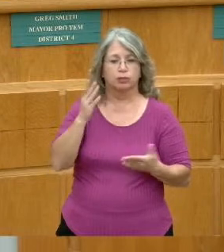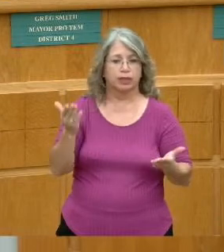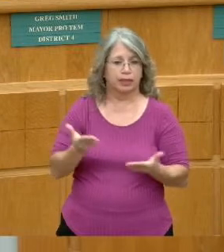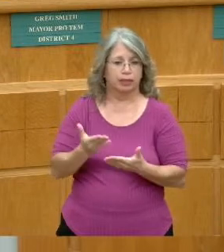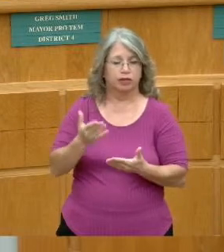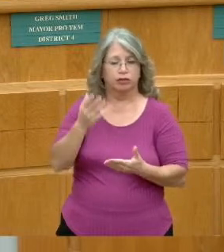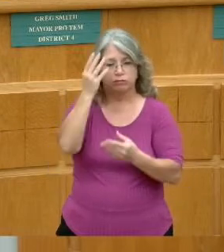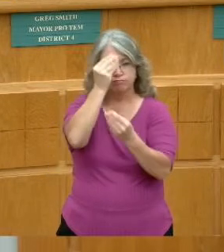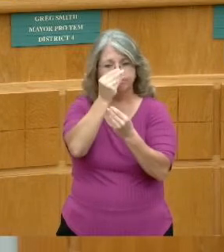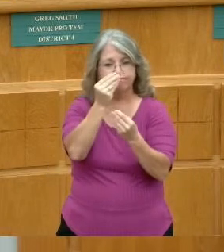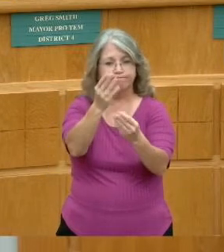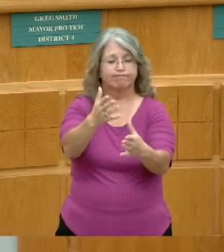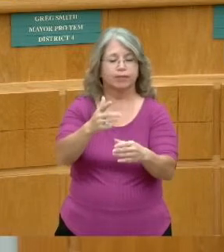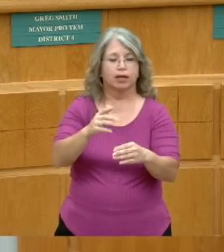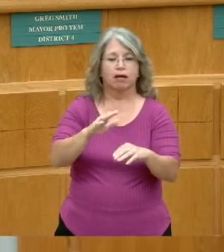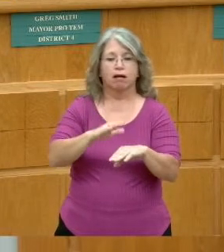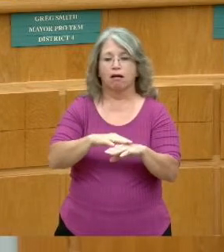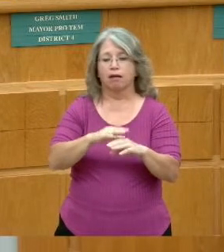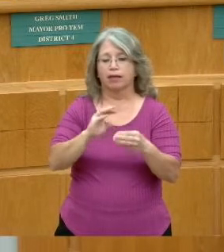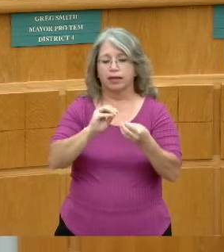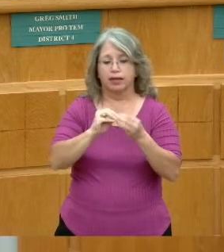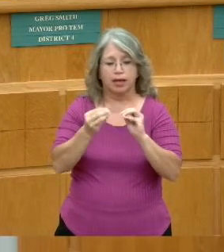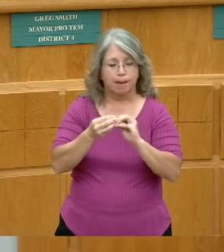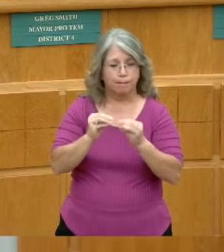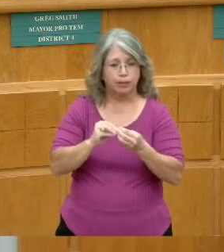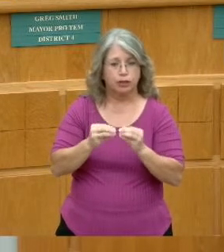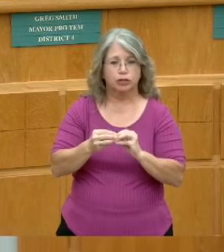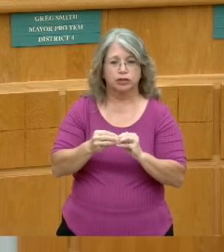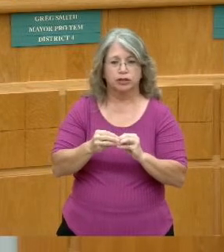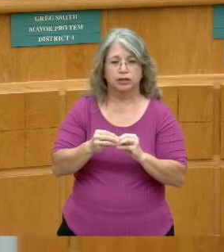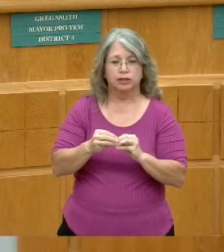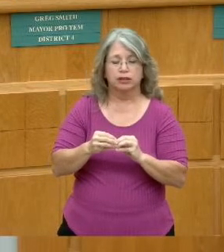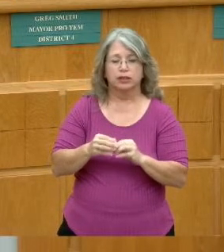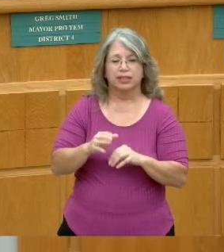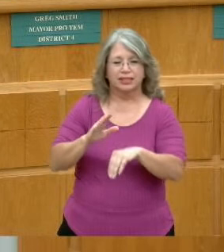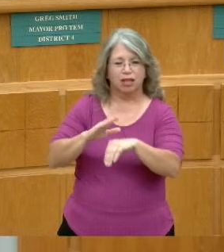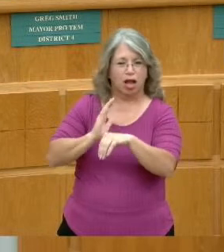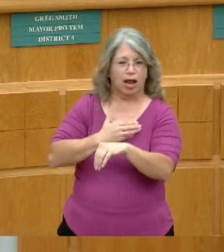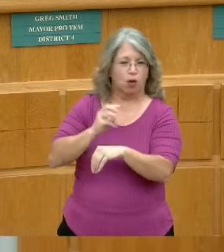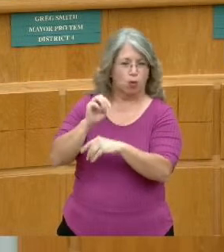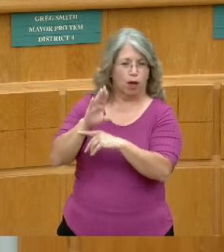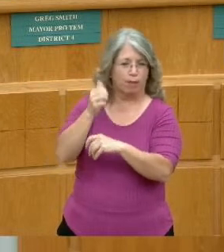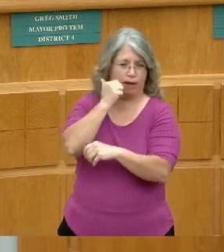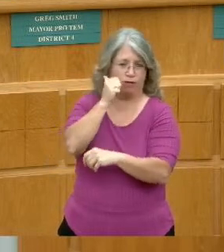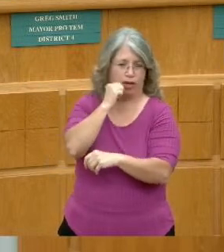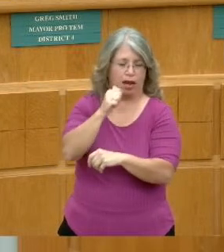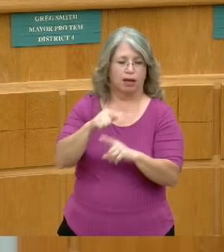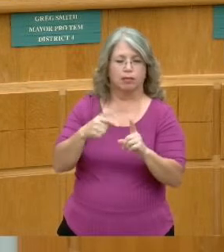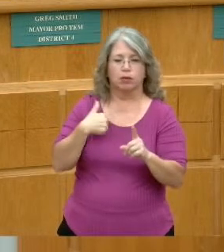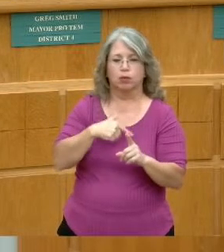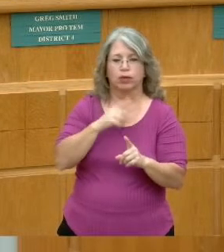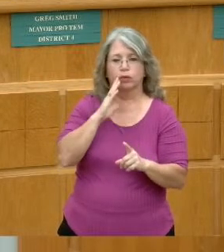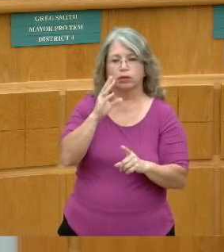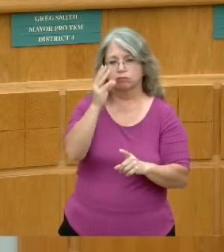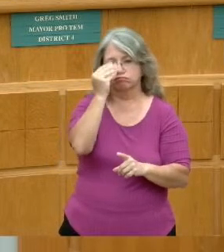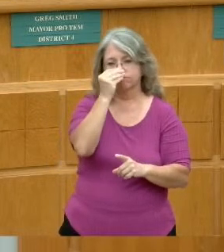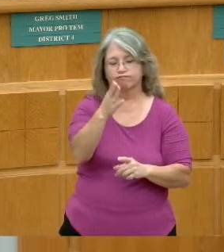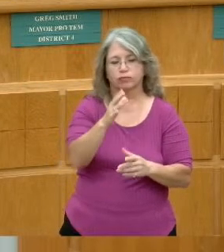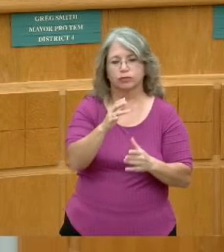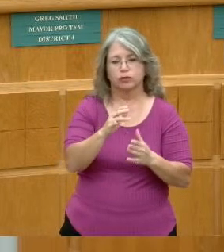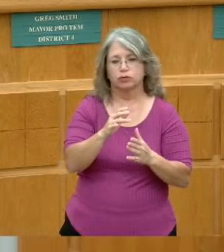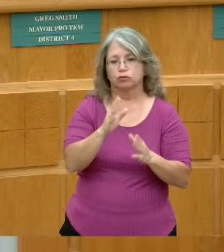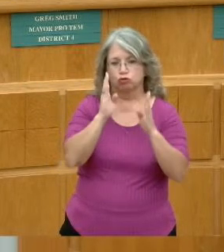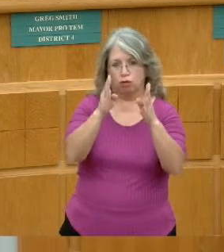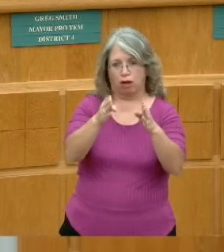you on the numbers that have taken place. They're being updated every day and placed on our website, but we'll be here to communicate to you directly,